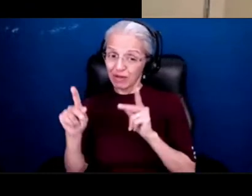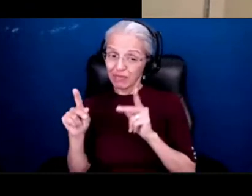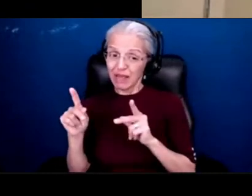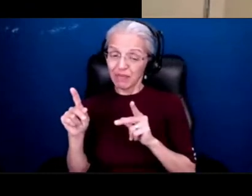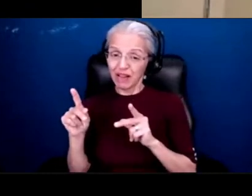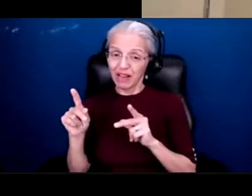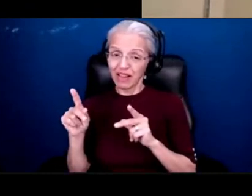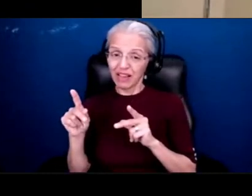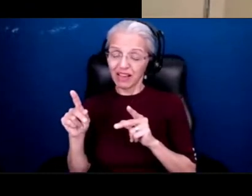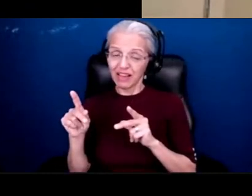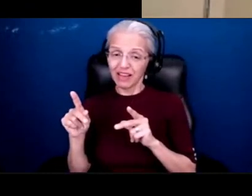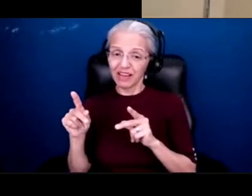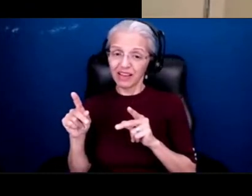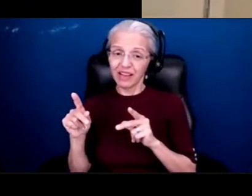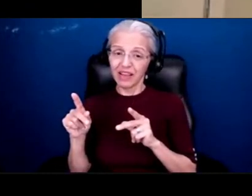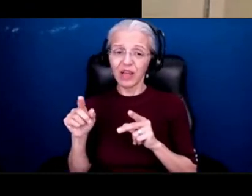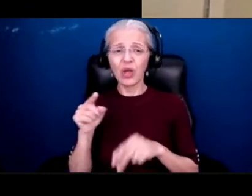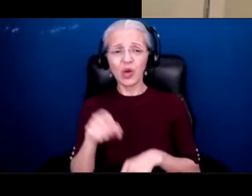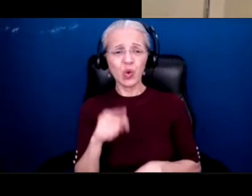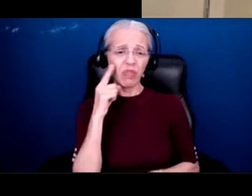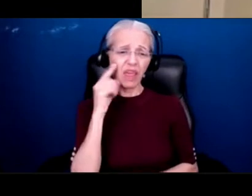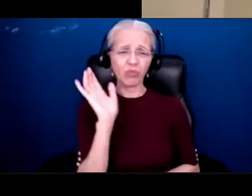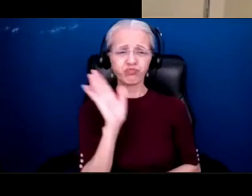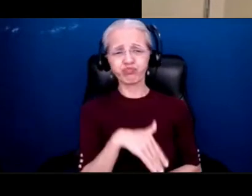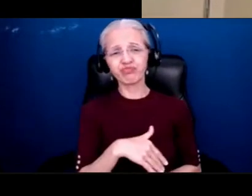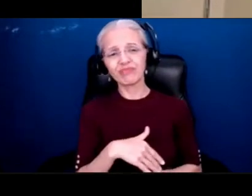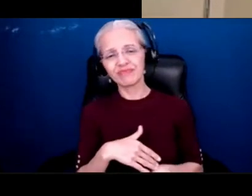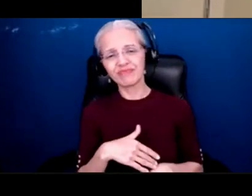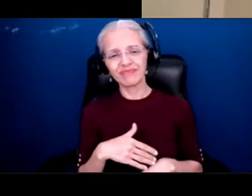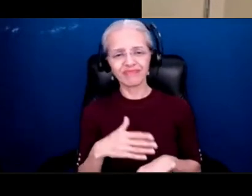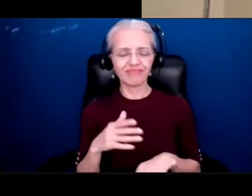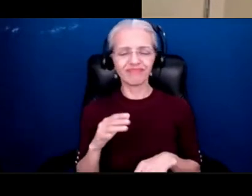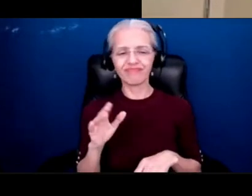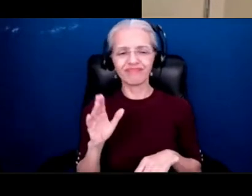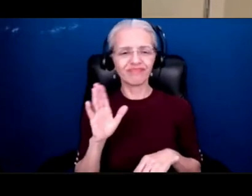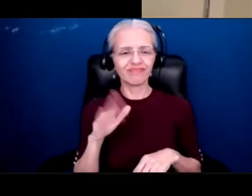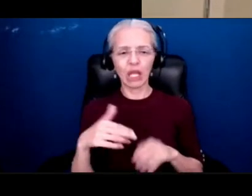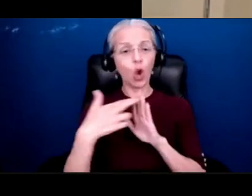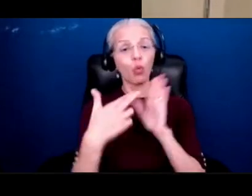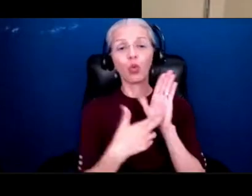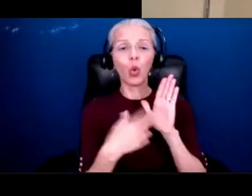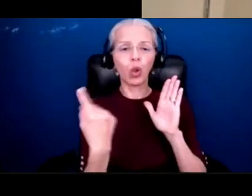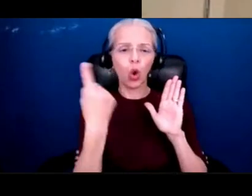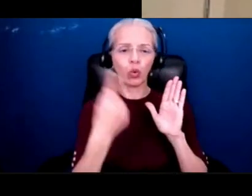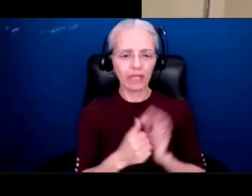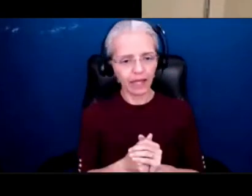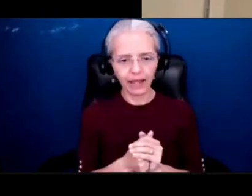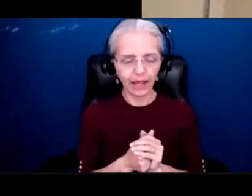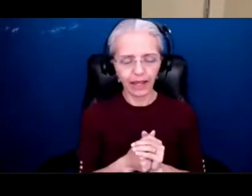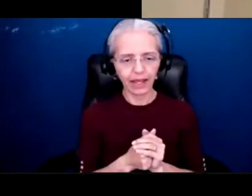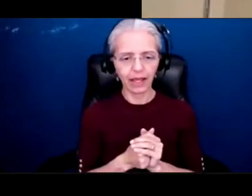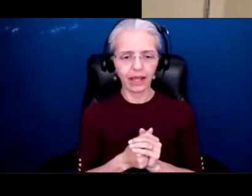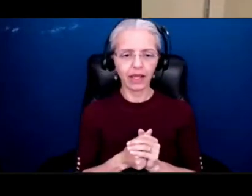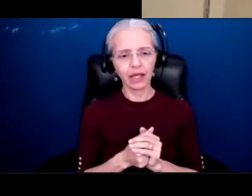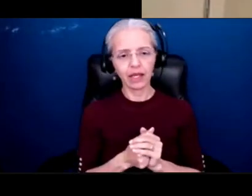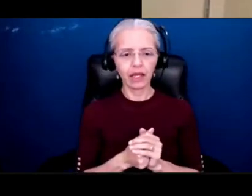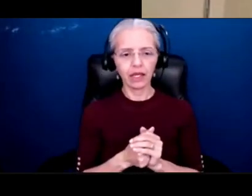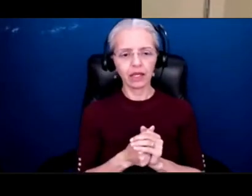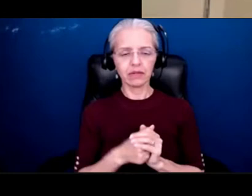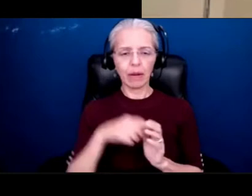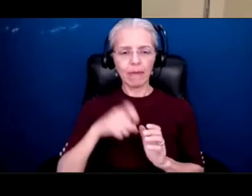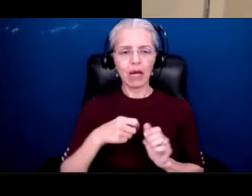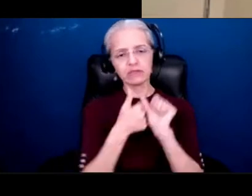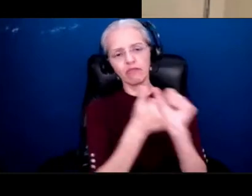know, access, they think of, oh, it's like, you know, a law, it's a rule, it's, you know, regulation, it's a